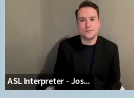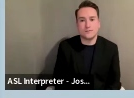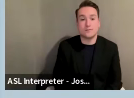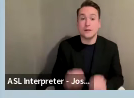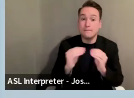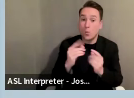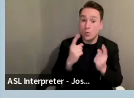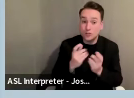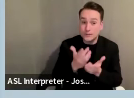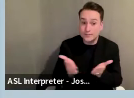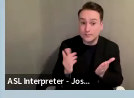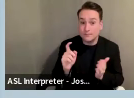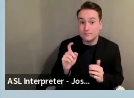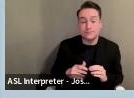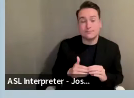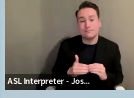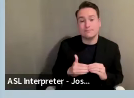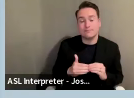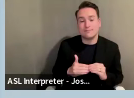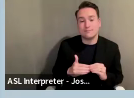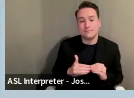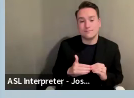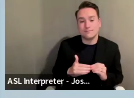Any other questions?